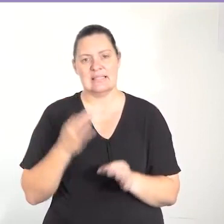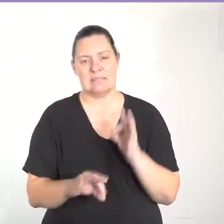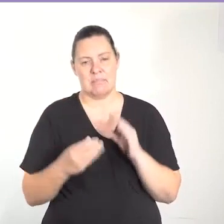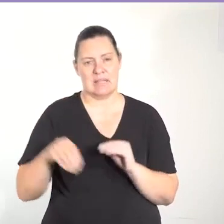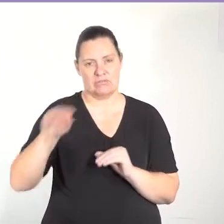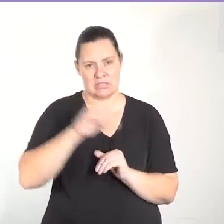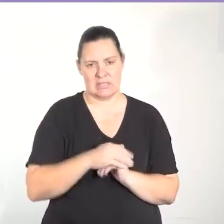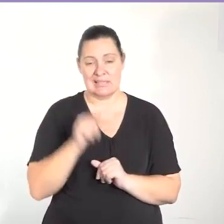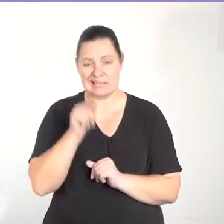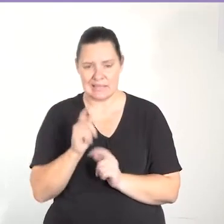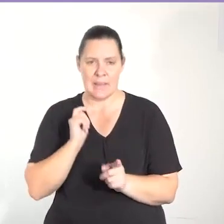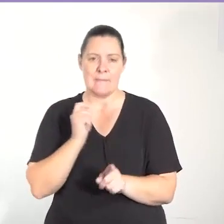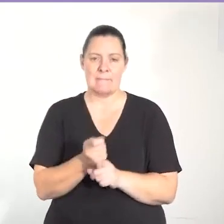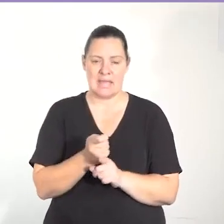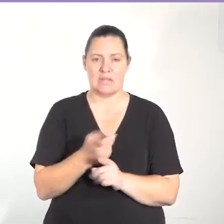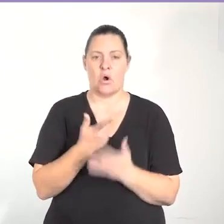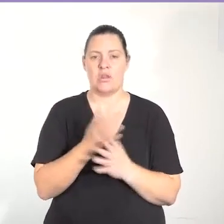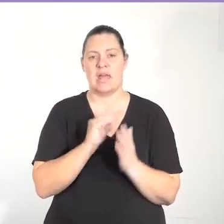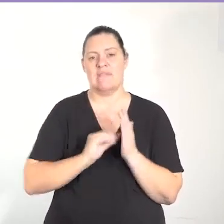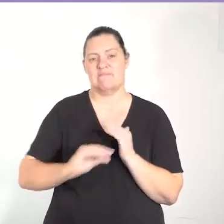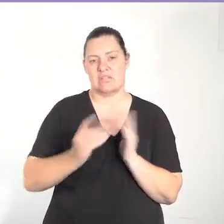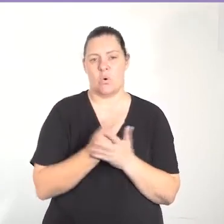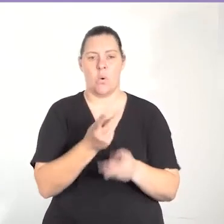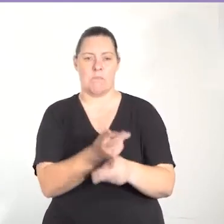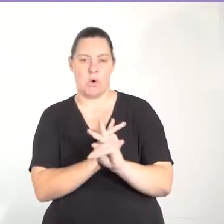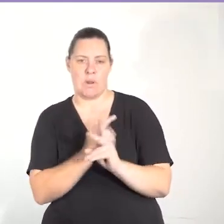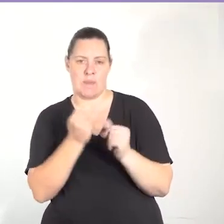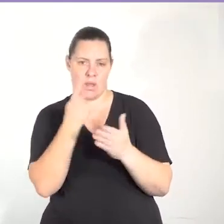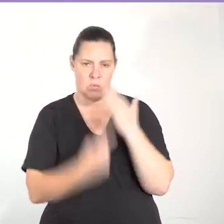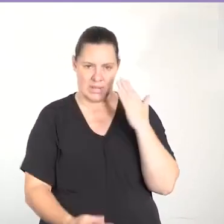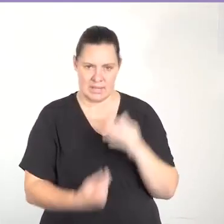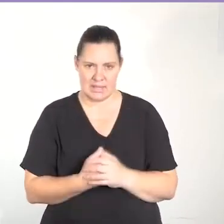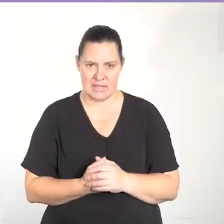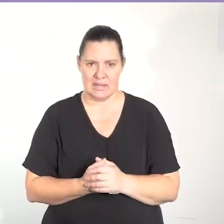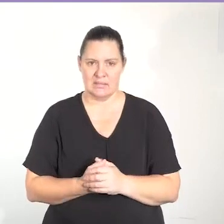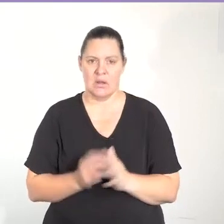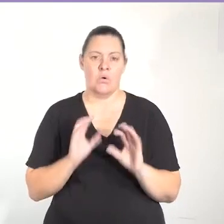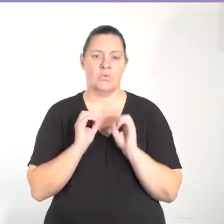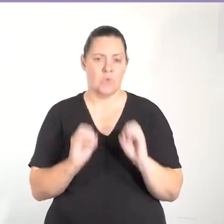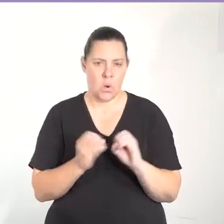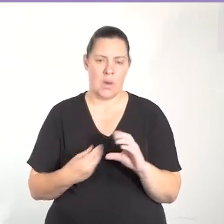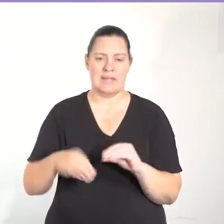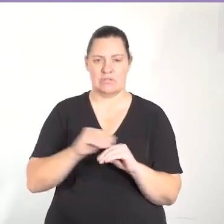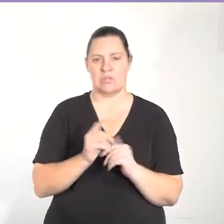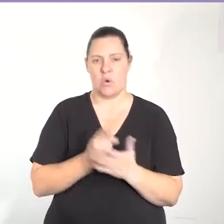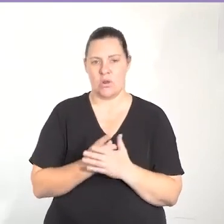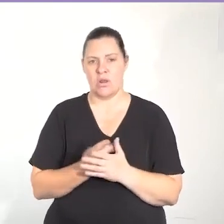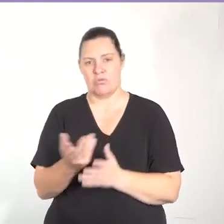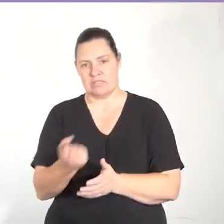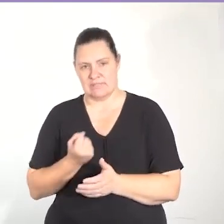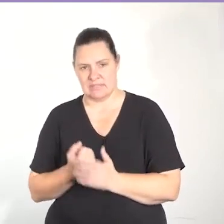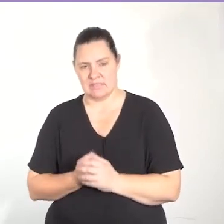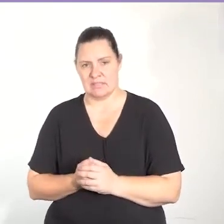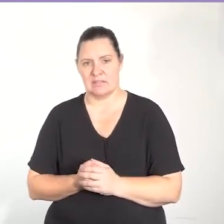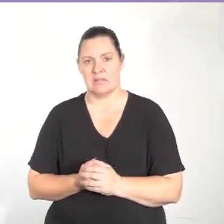Simple interest. Interest is paid on the invested or borrowed amount only. there is no interest paid on